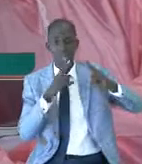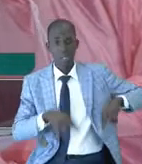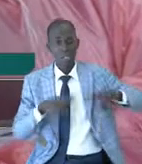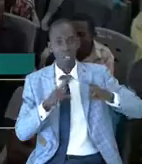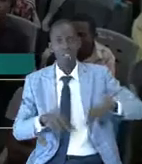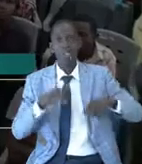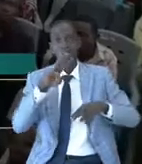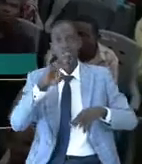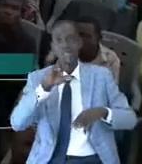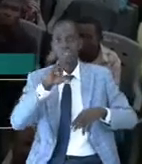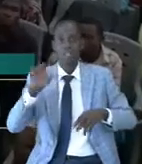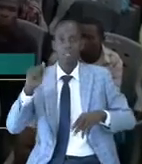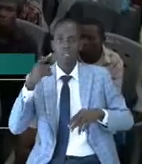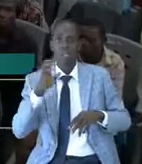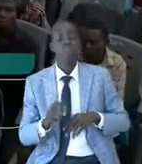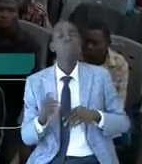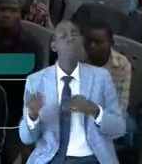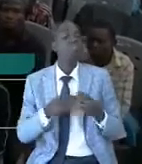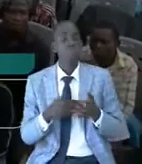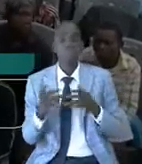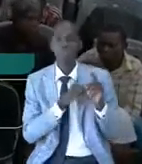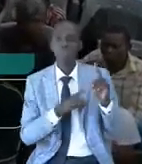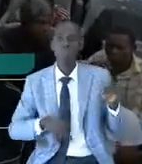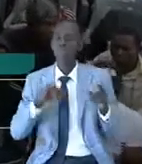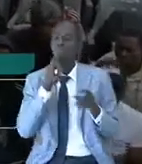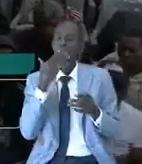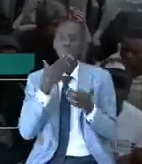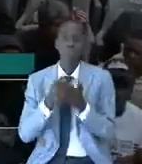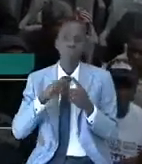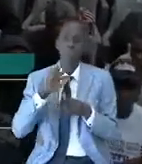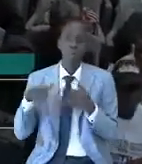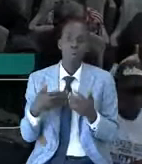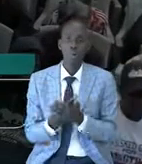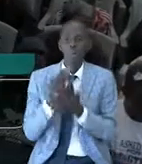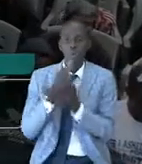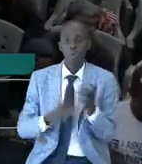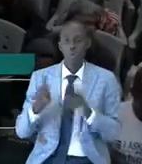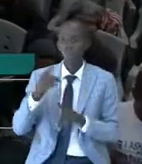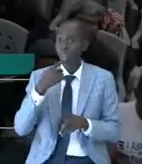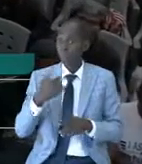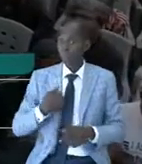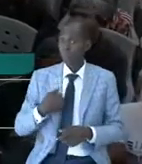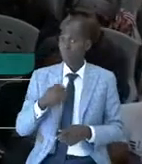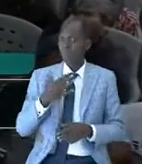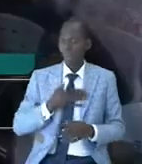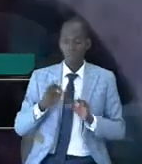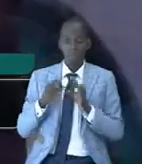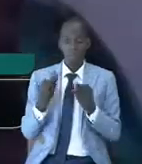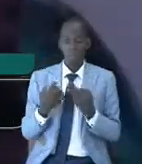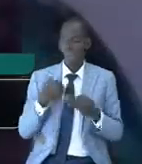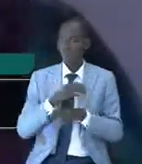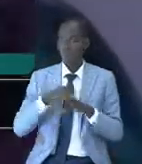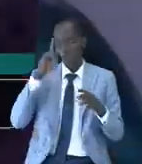to all. Somebody says there, I'm not from a Bible-believing family. The Lord